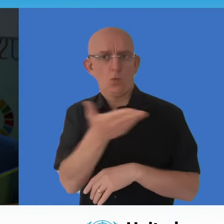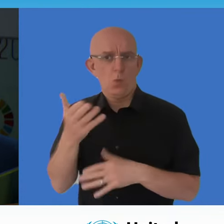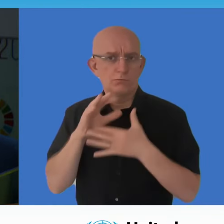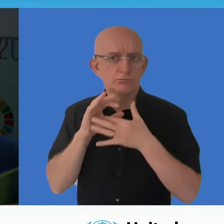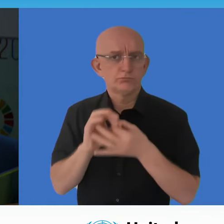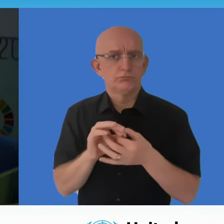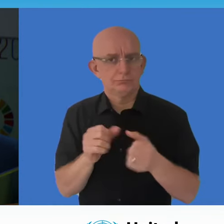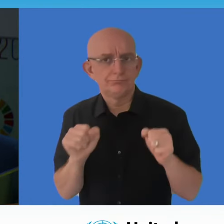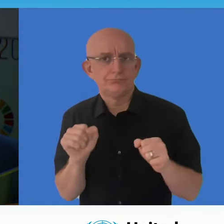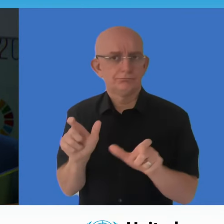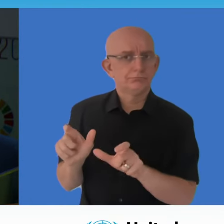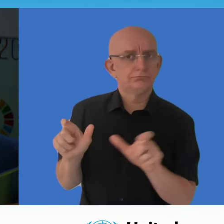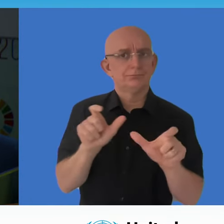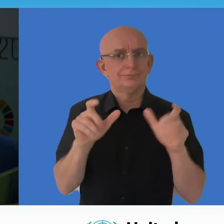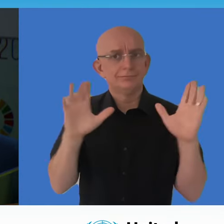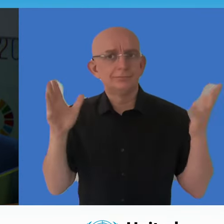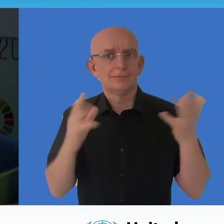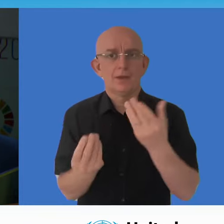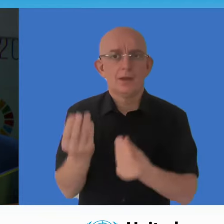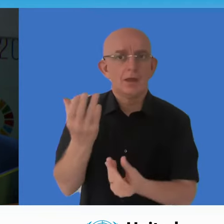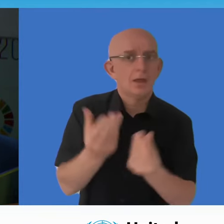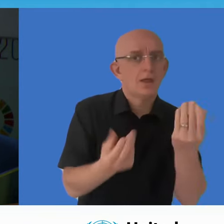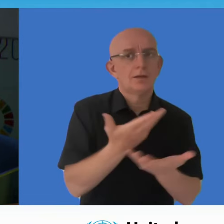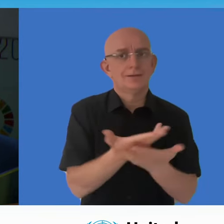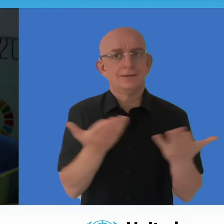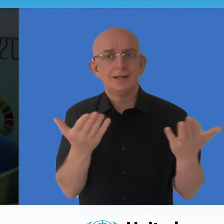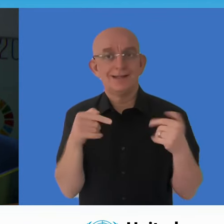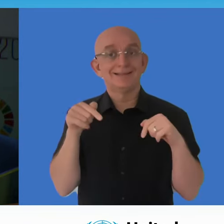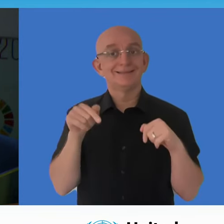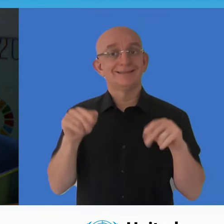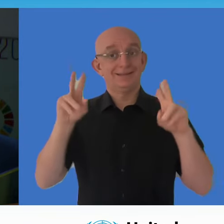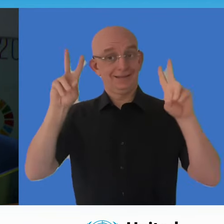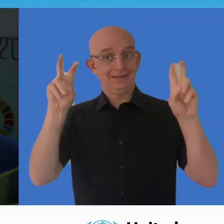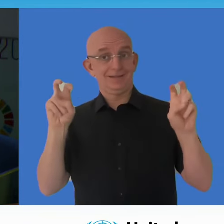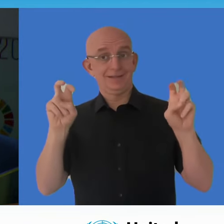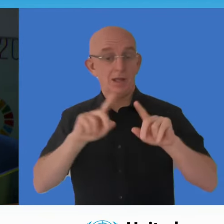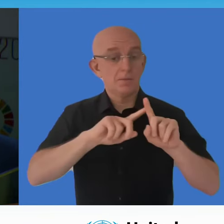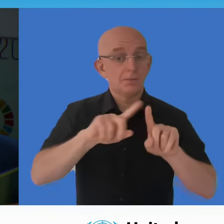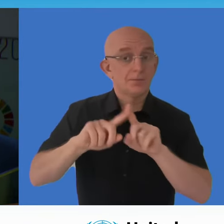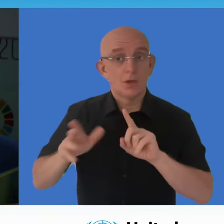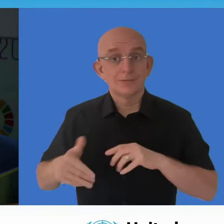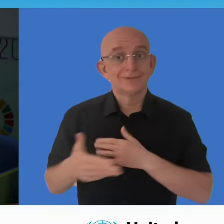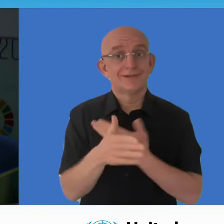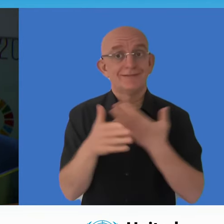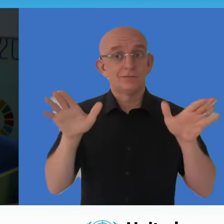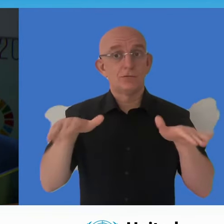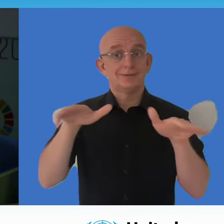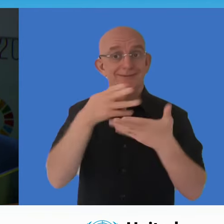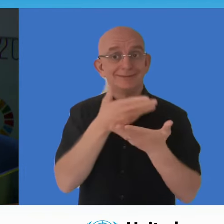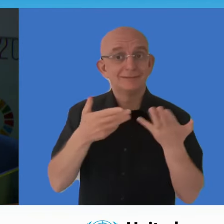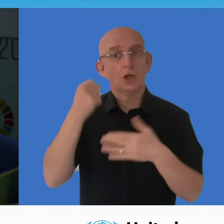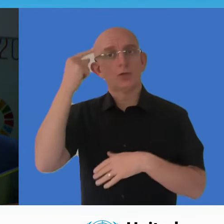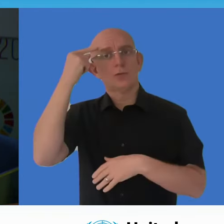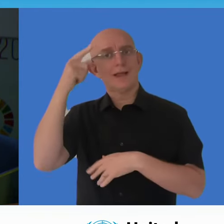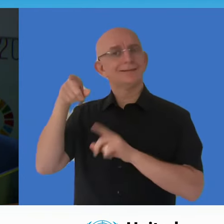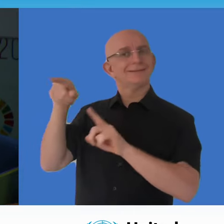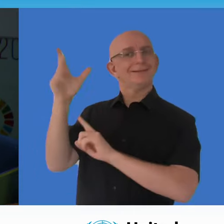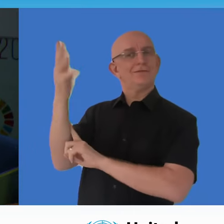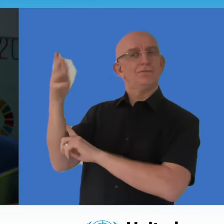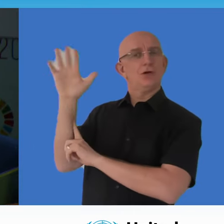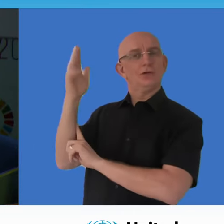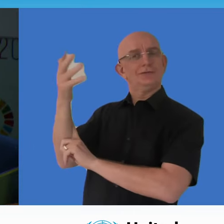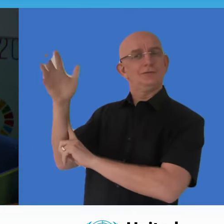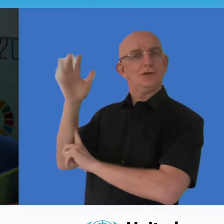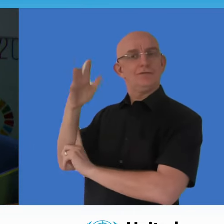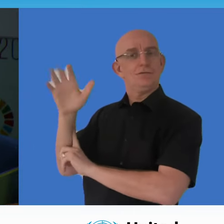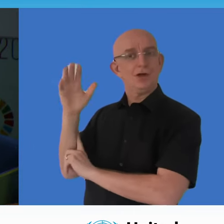about biodiversity, we don't just mean to say forests, trees, and wildlife. Biodiversity includes food, ecosystem,